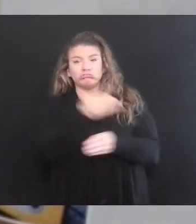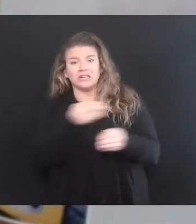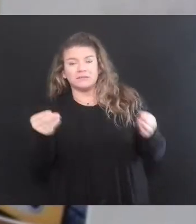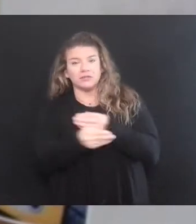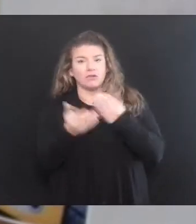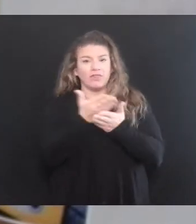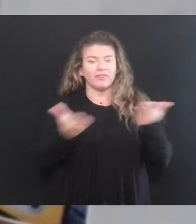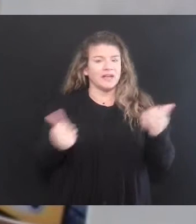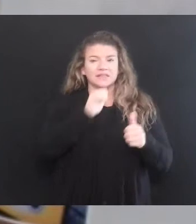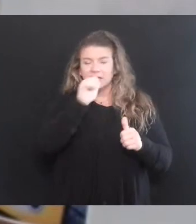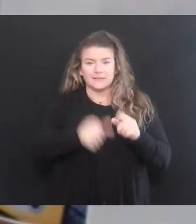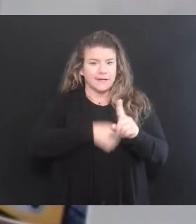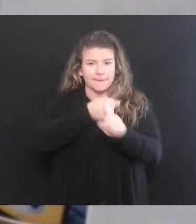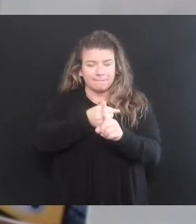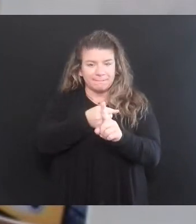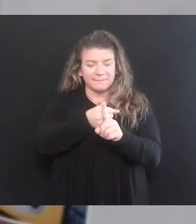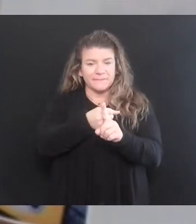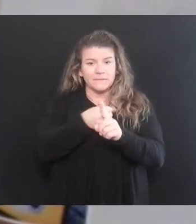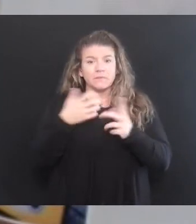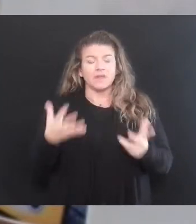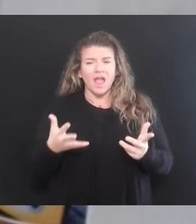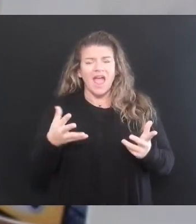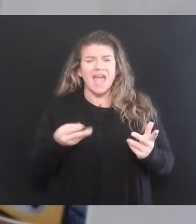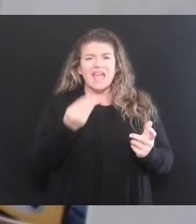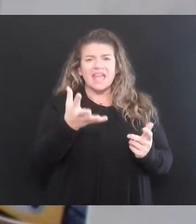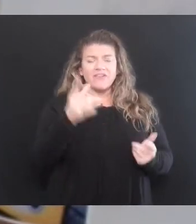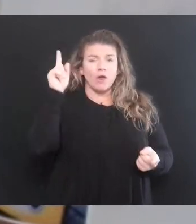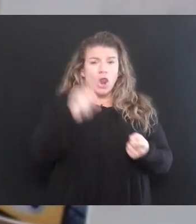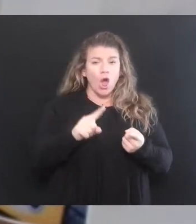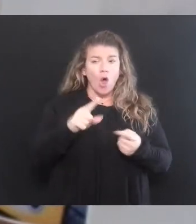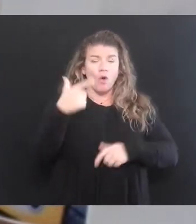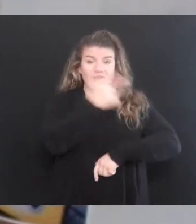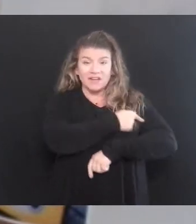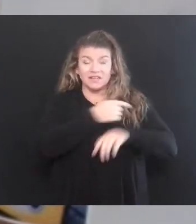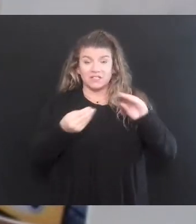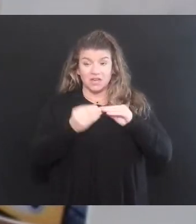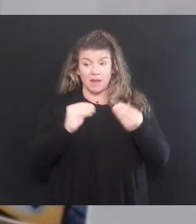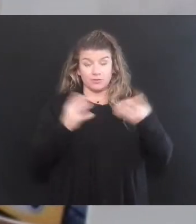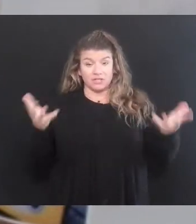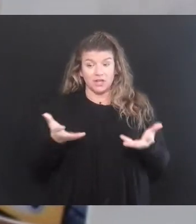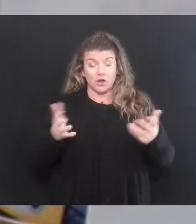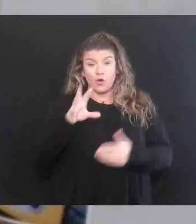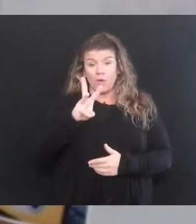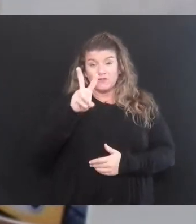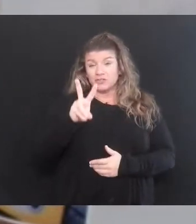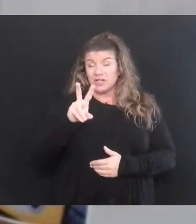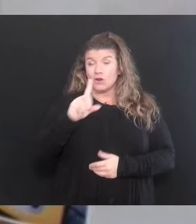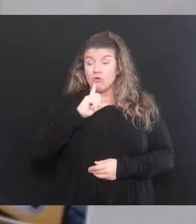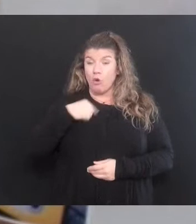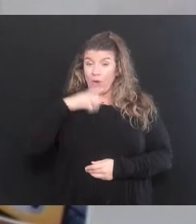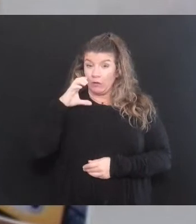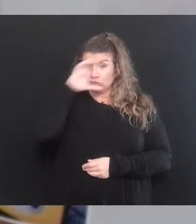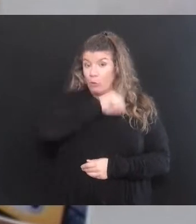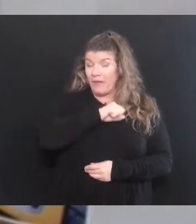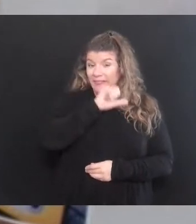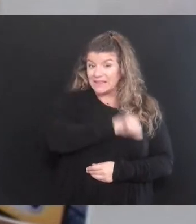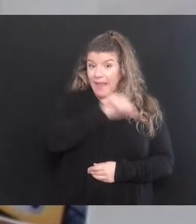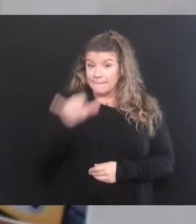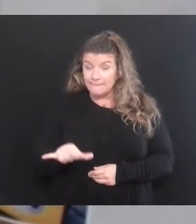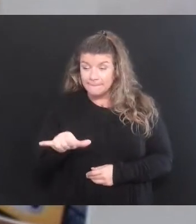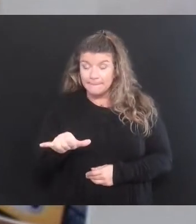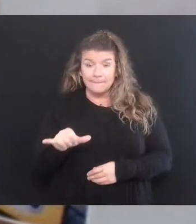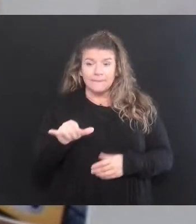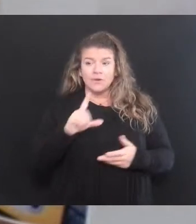doesn't emerge. You know, given how low our vaccination rates are here in West Virginia, are we assuming the same thing, or are